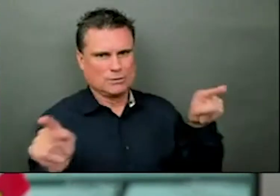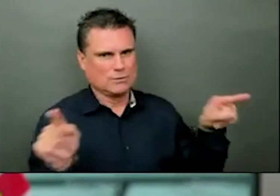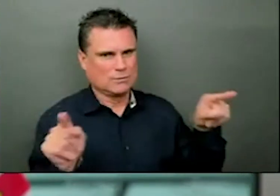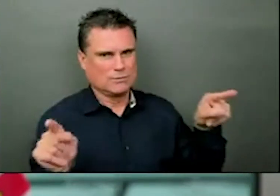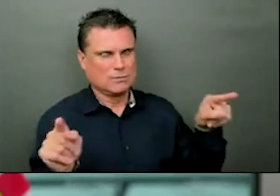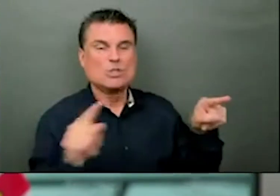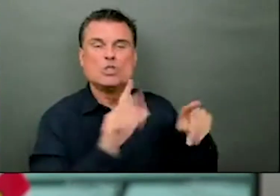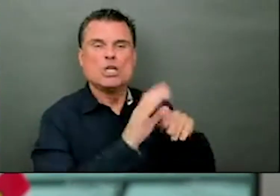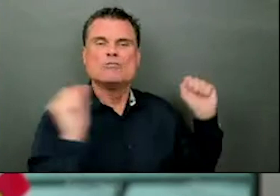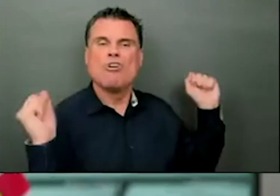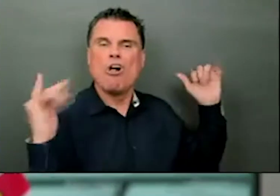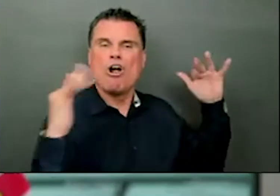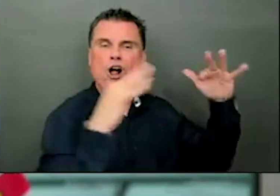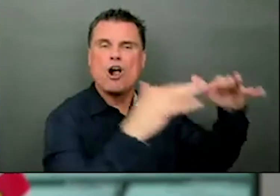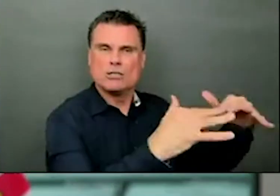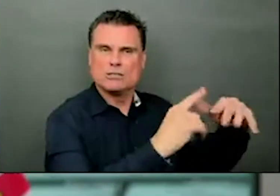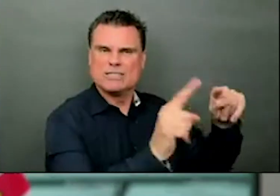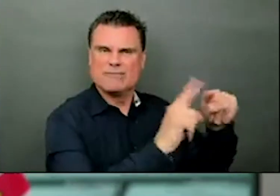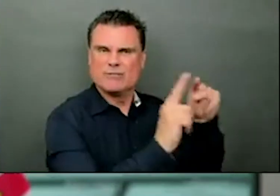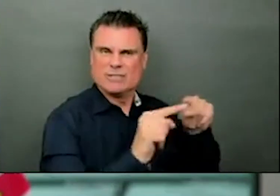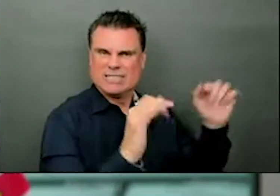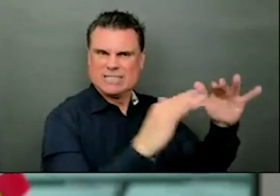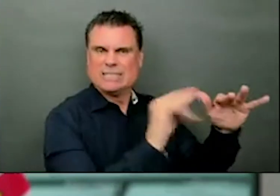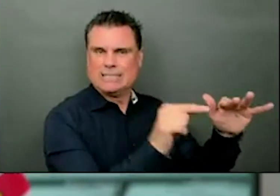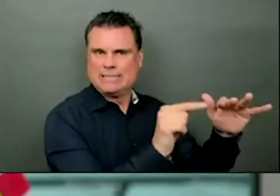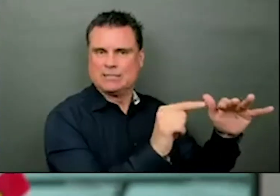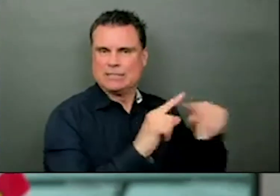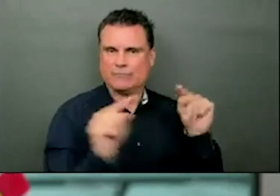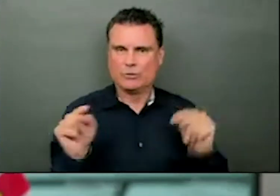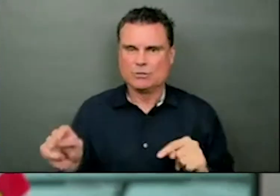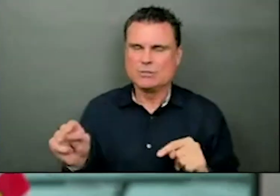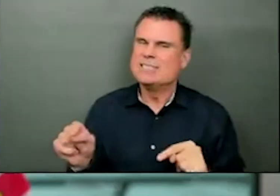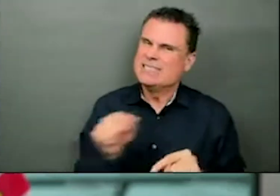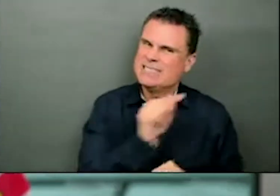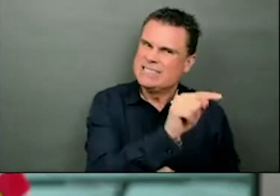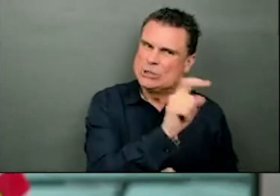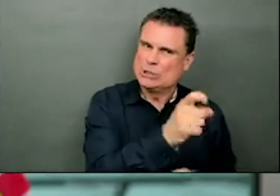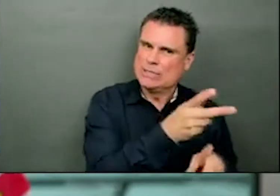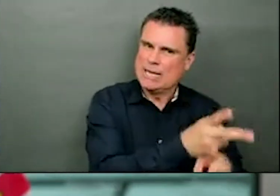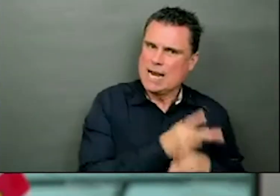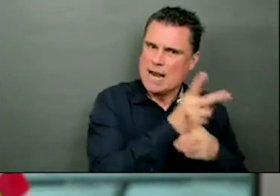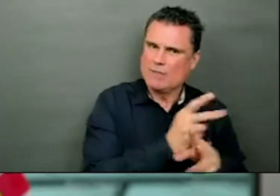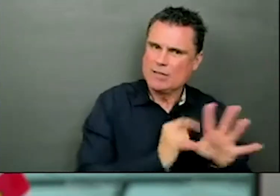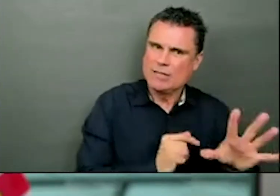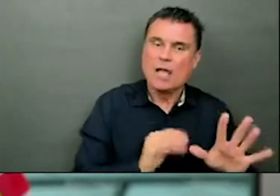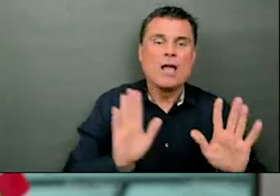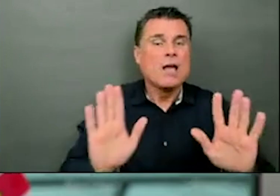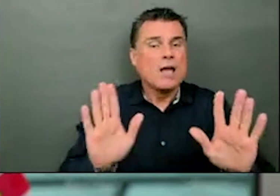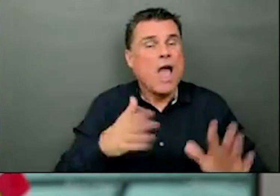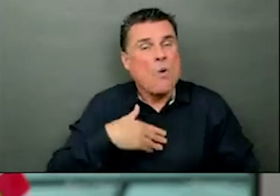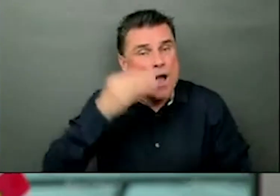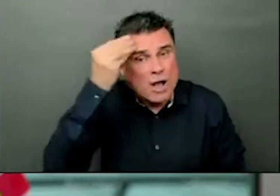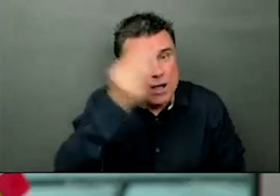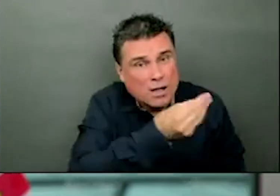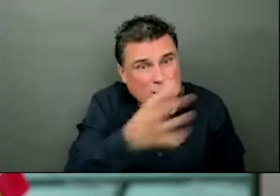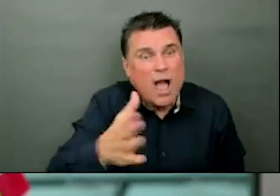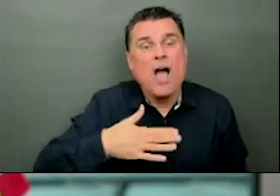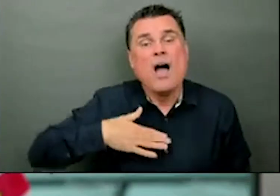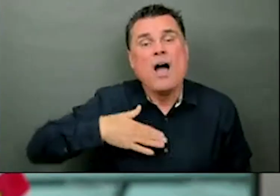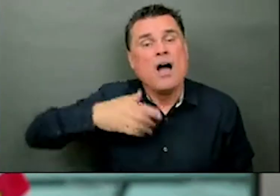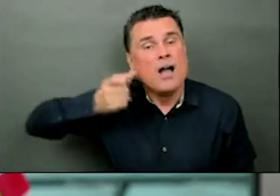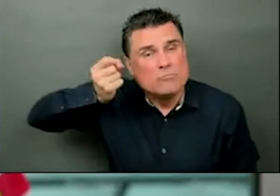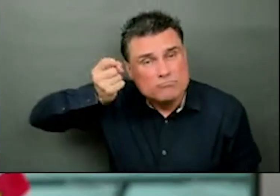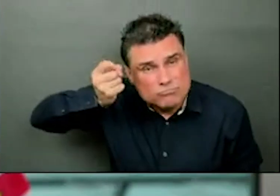to reiterate, we know how important, essential faith services are for people and for communities